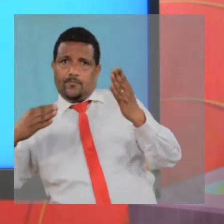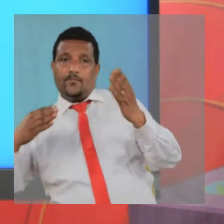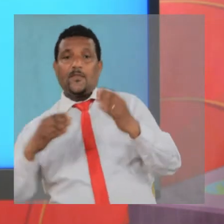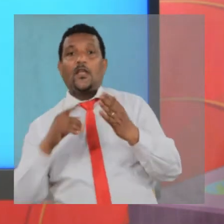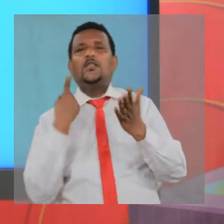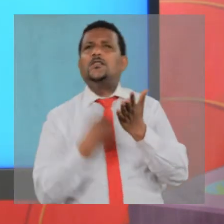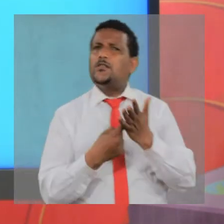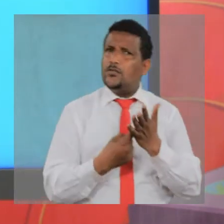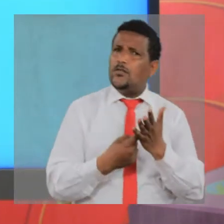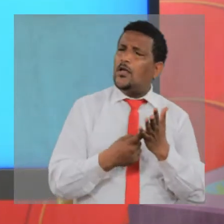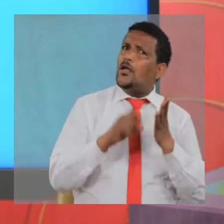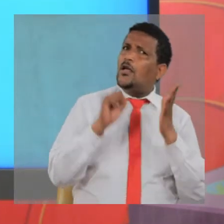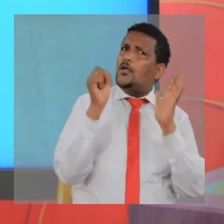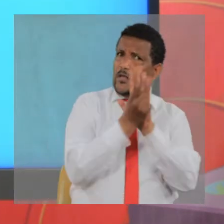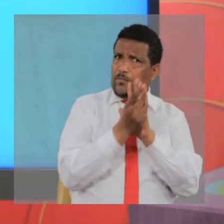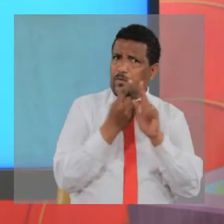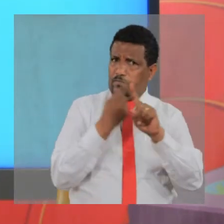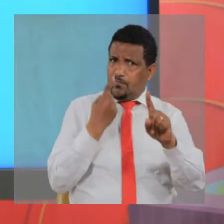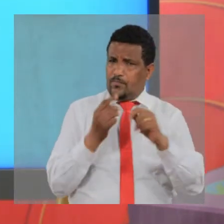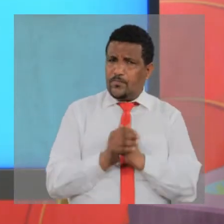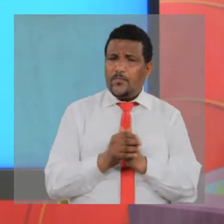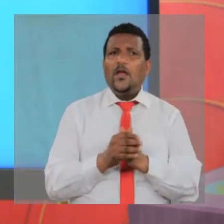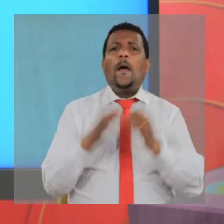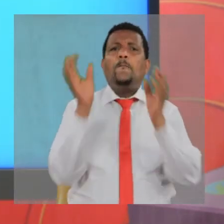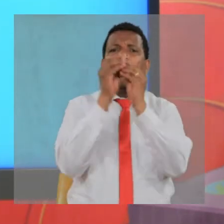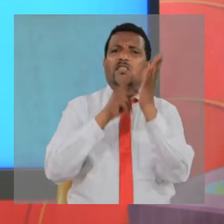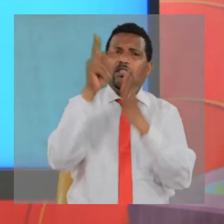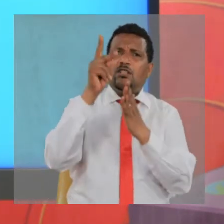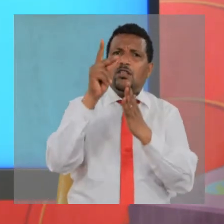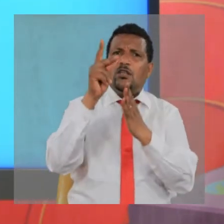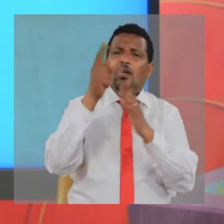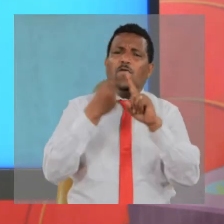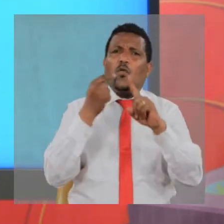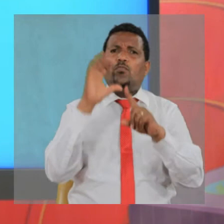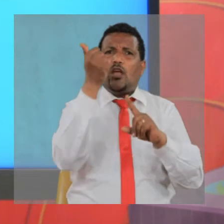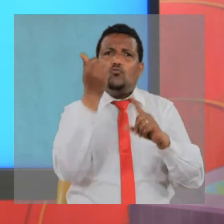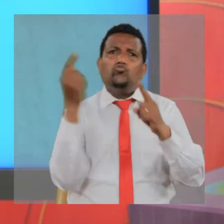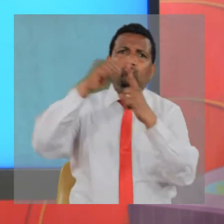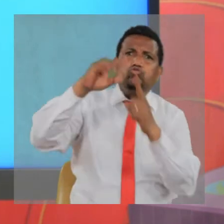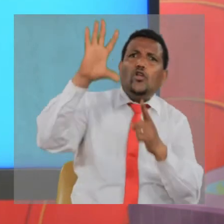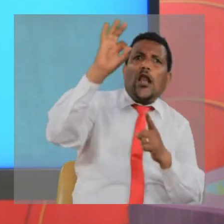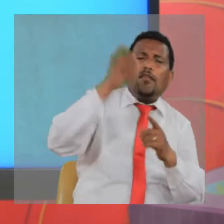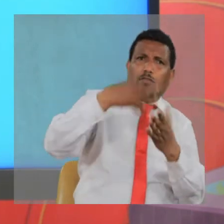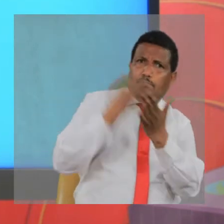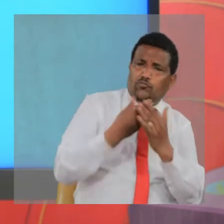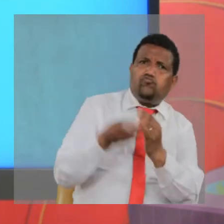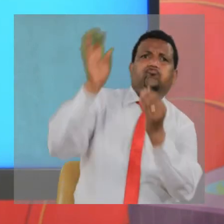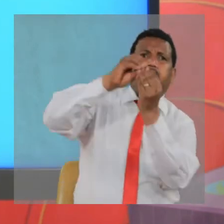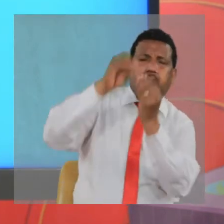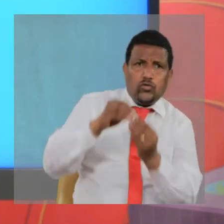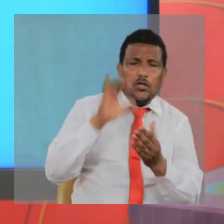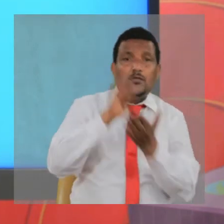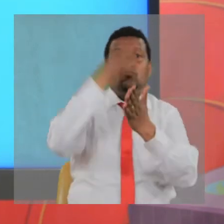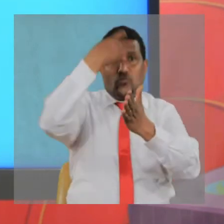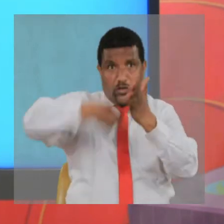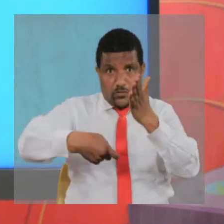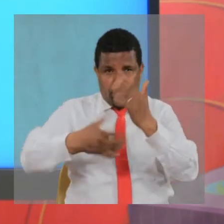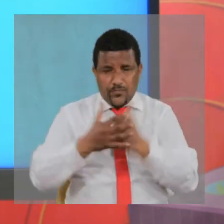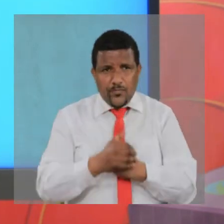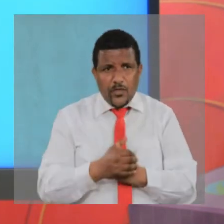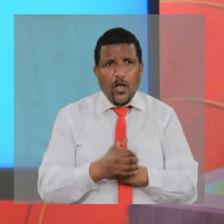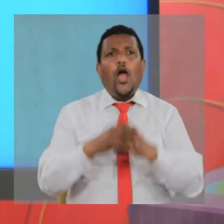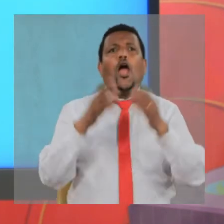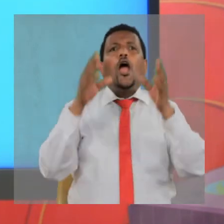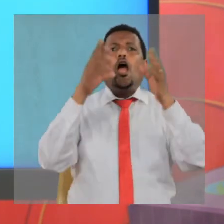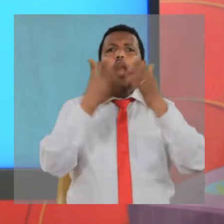example, the price increased from 10 to 90. As a result, the